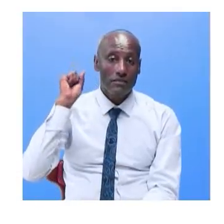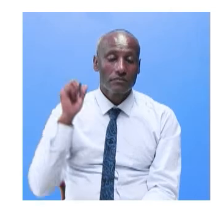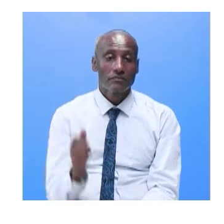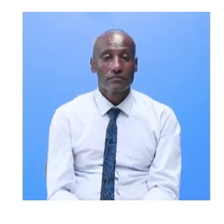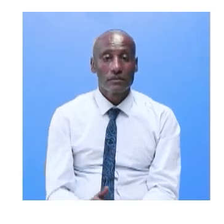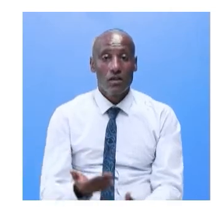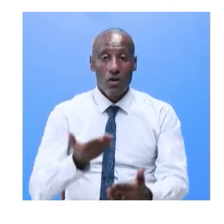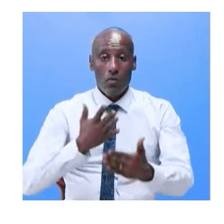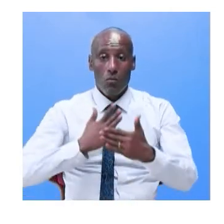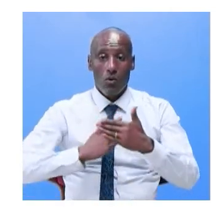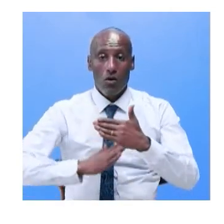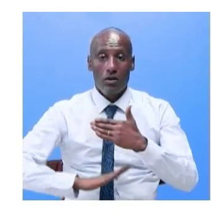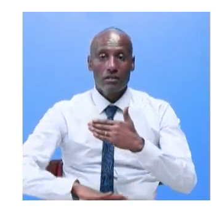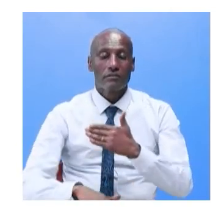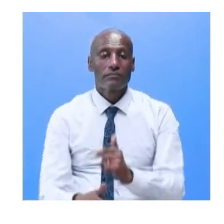born